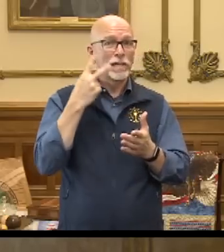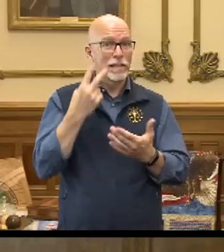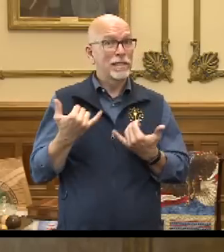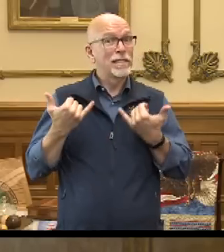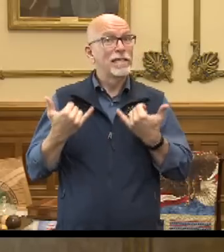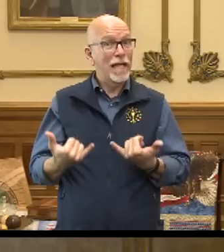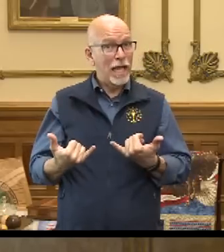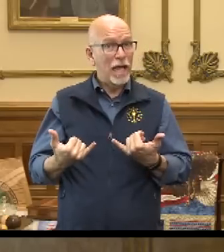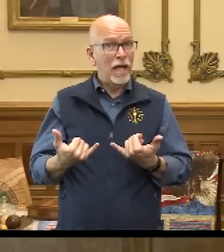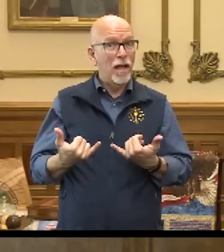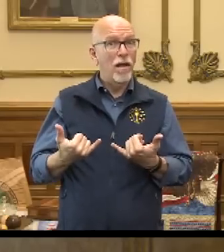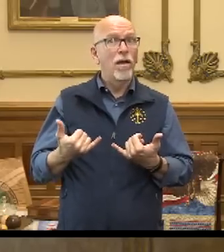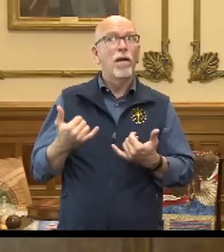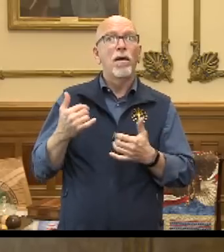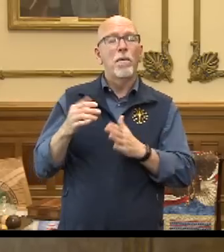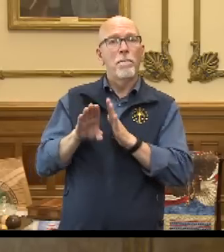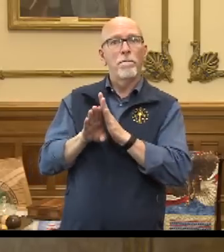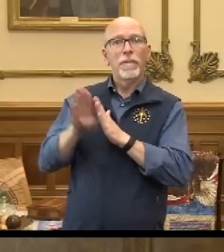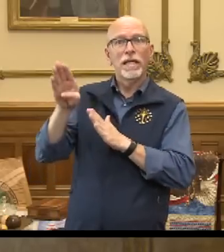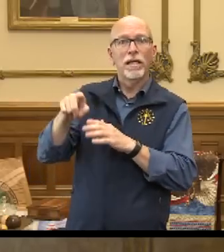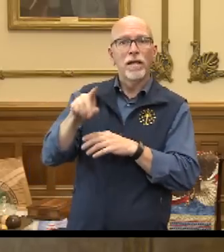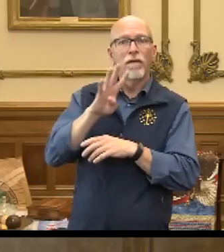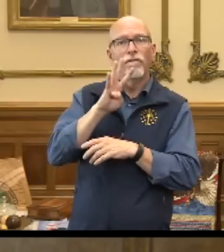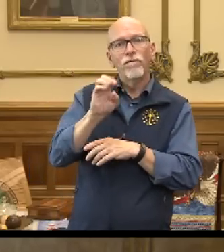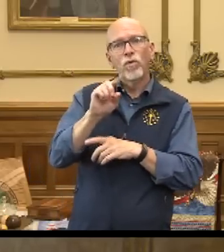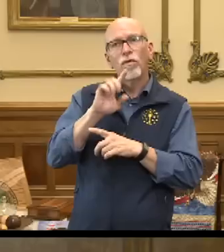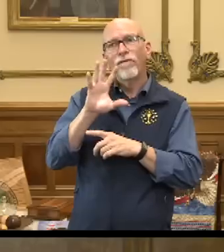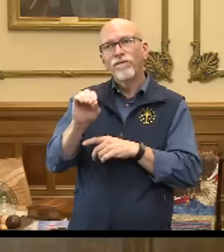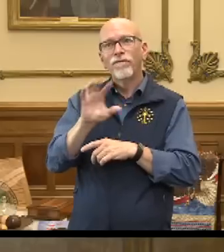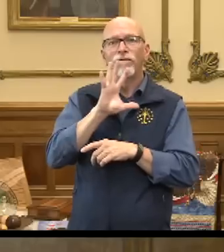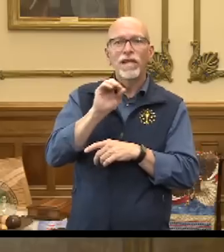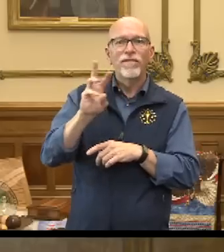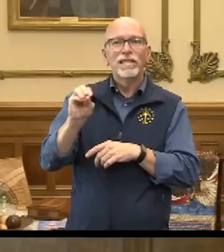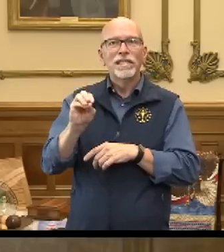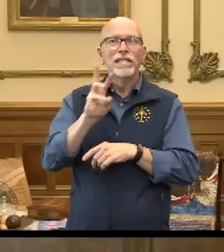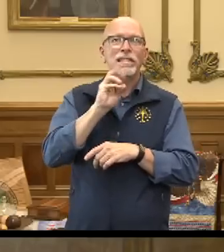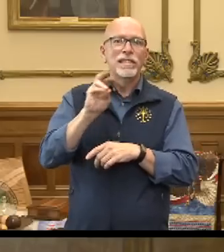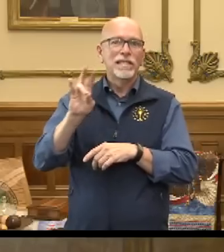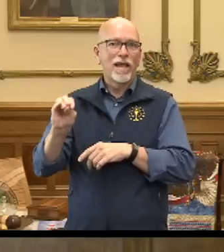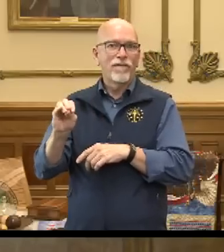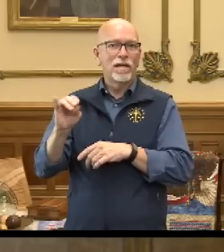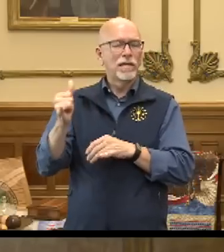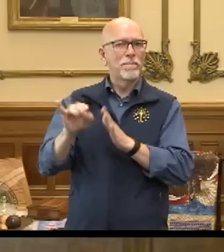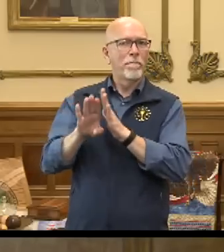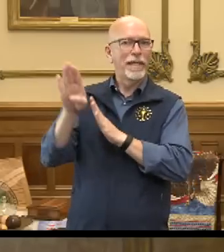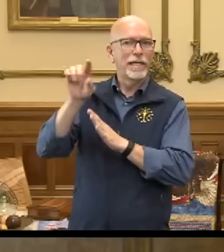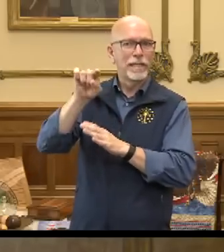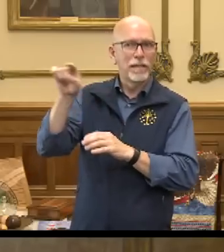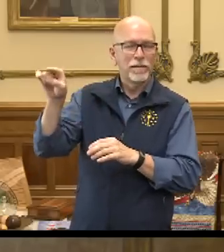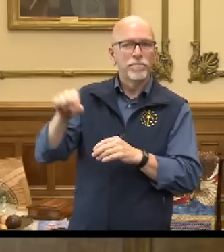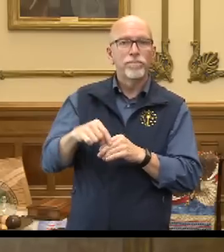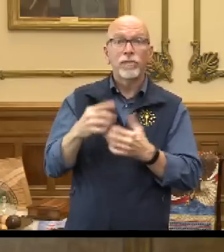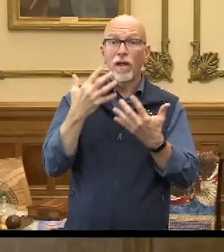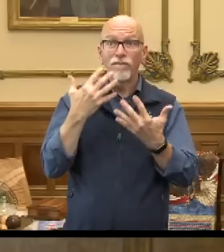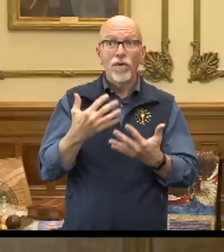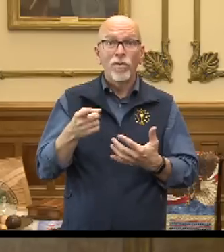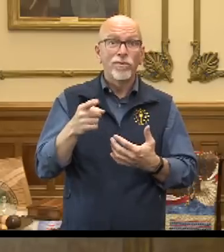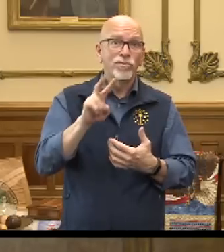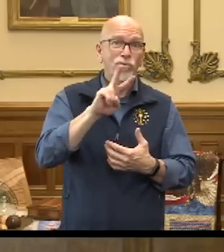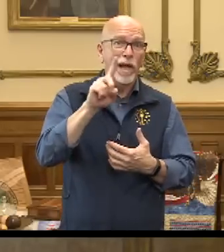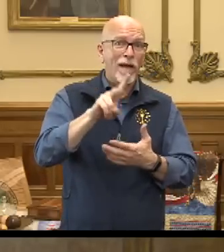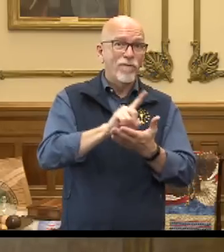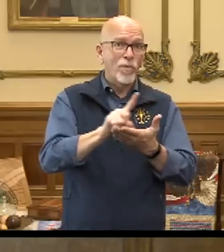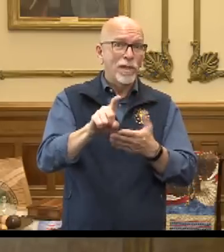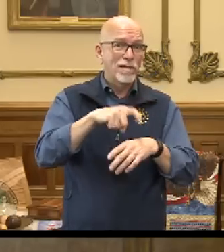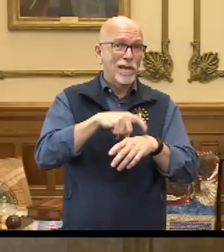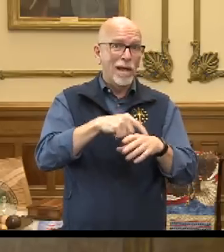now is a significant peak in our 40 to 50, 50 to 60, 60 to 70-year-olds. Unfortunately, that 2.5 week period